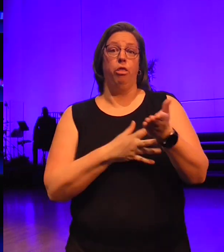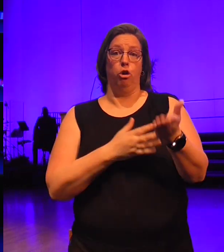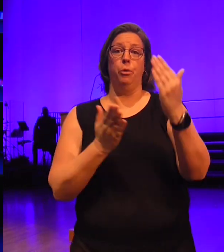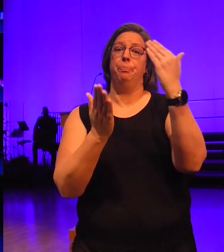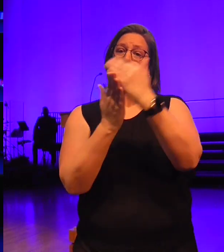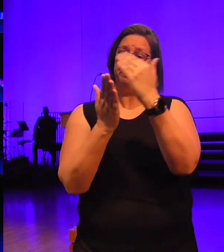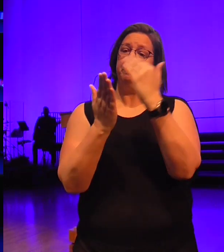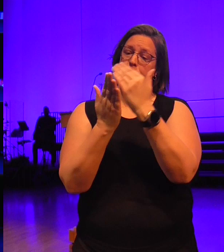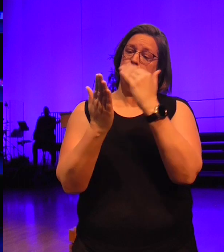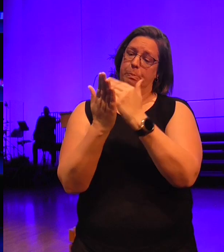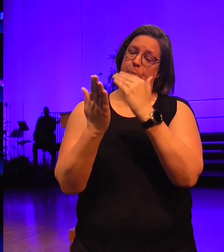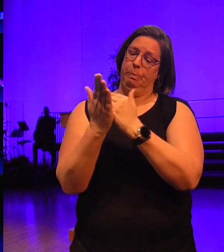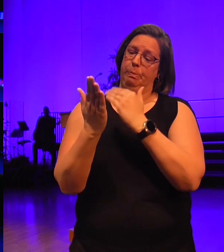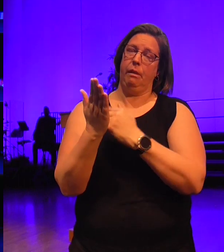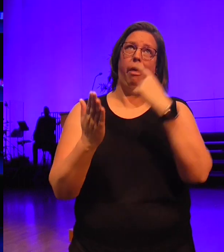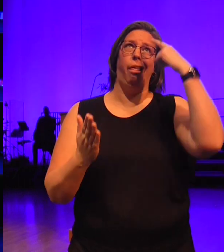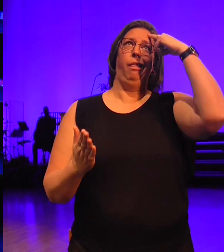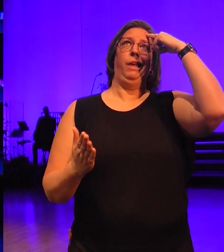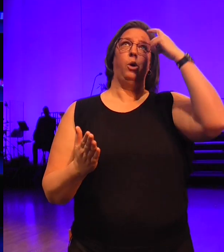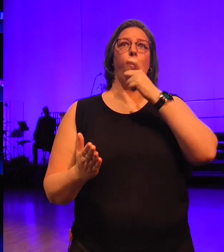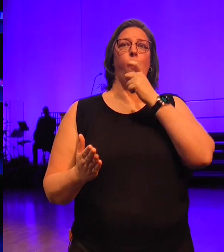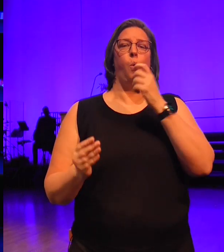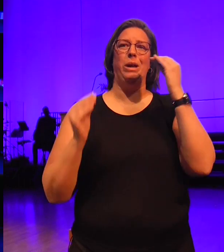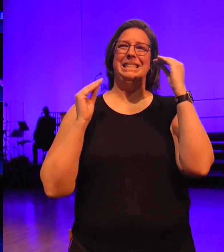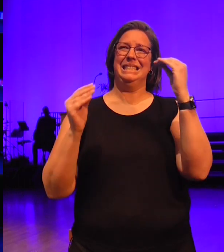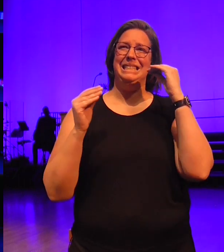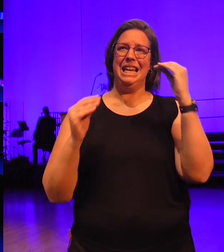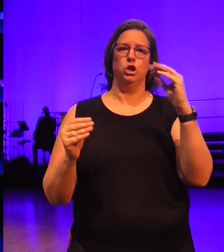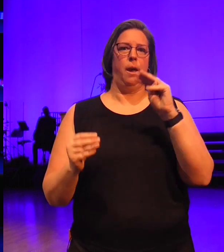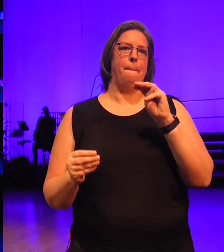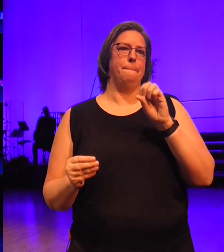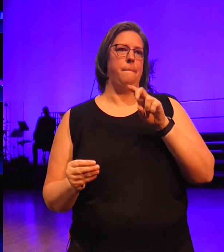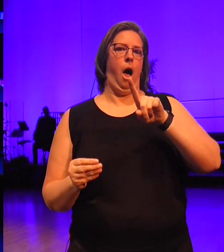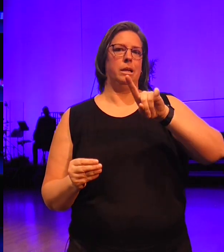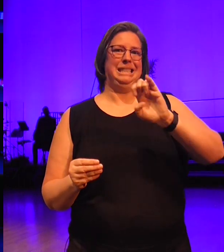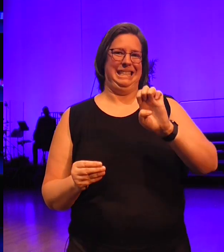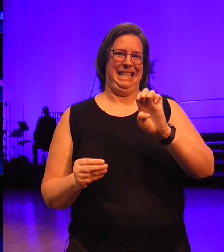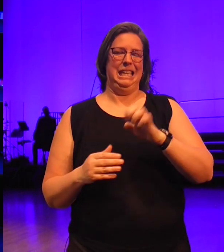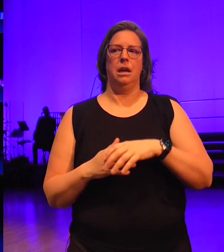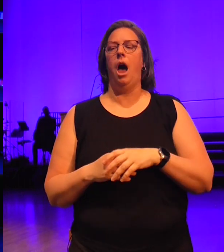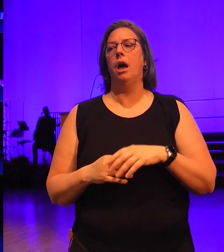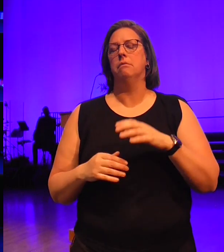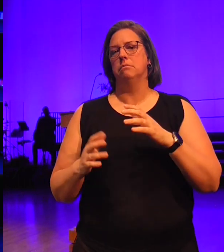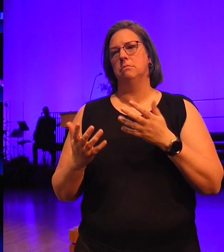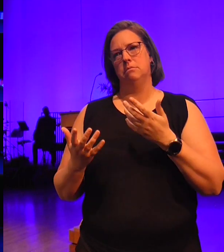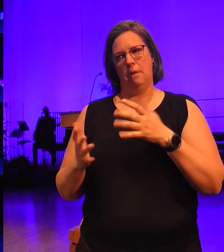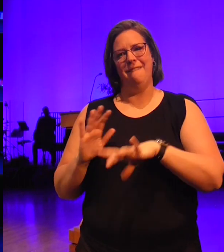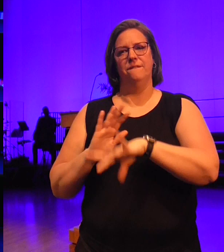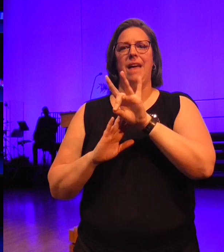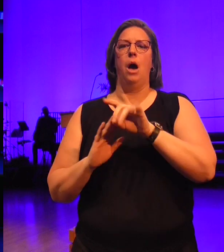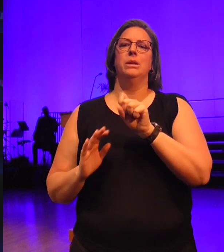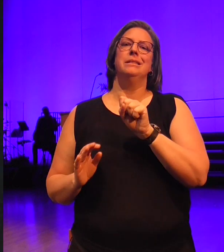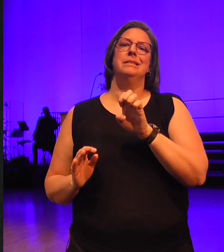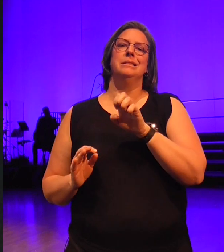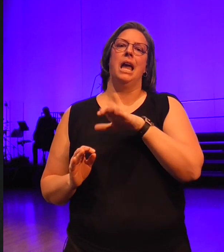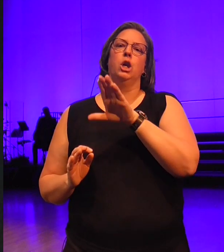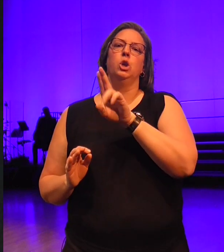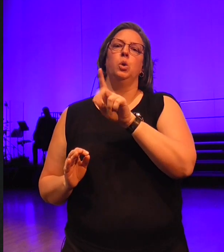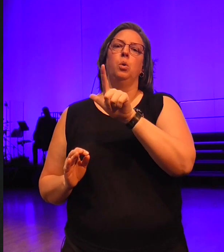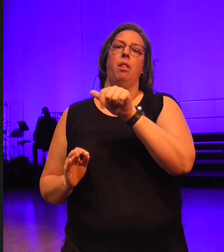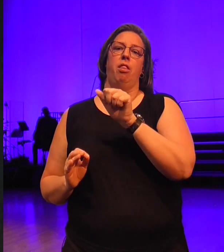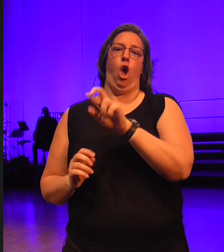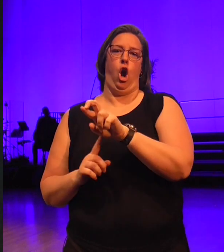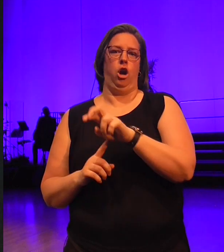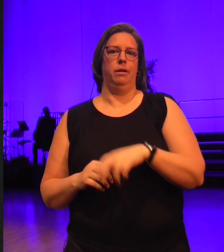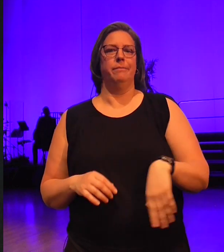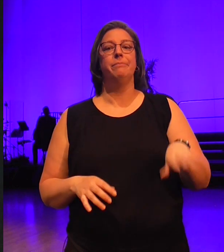of a great teacher of moxie, and I settled on a more secular one. I couldn't help but think of the king,